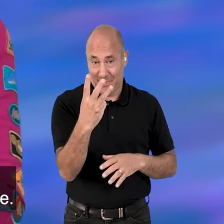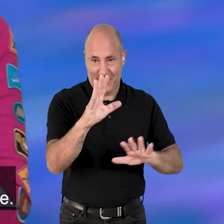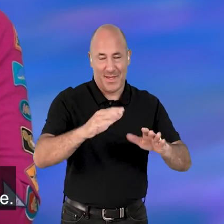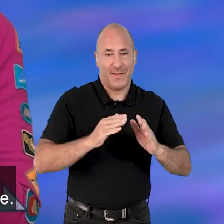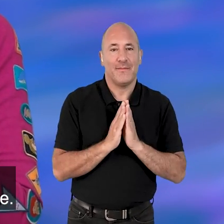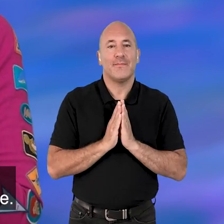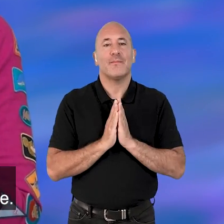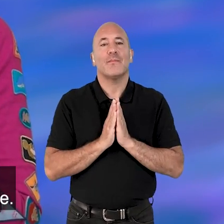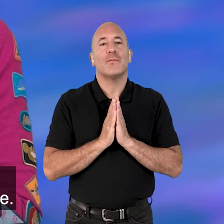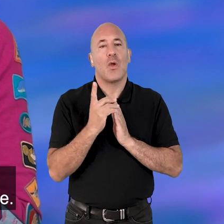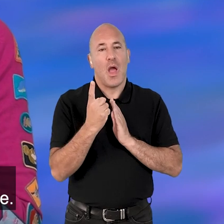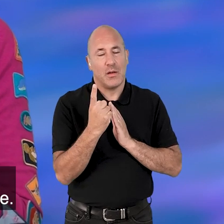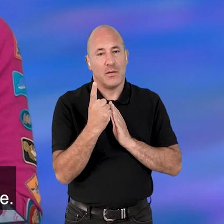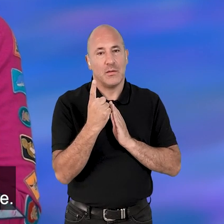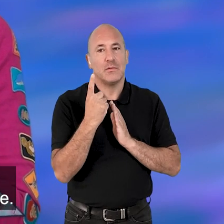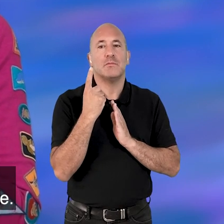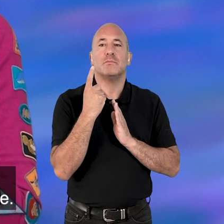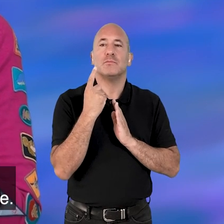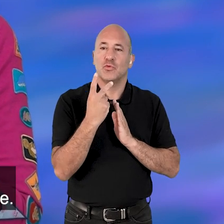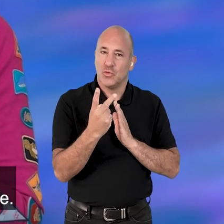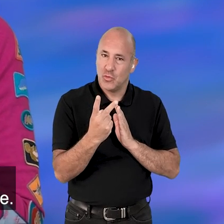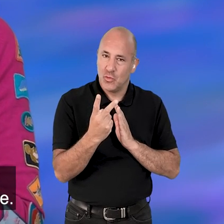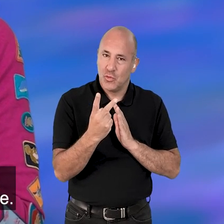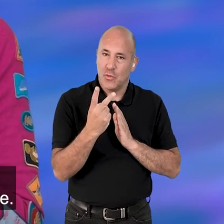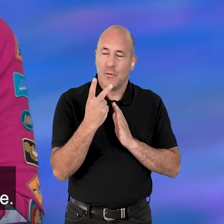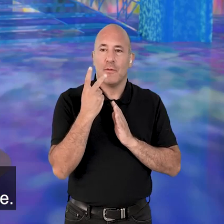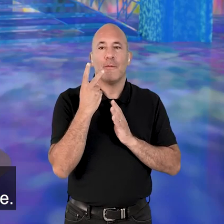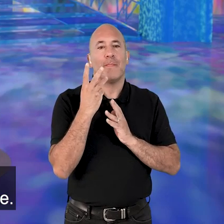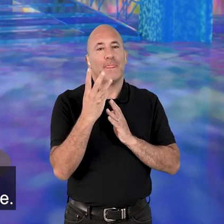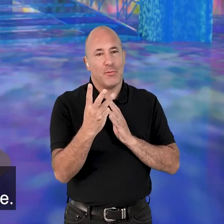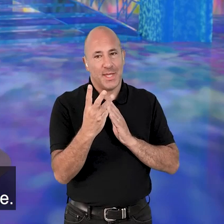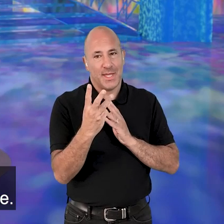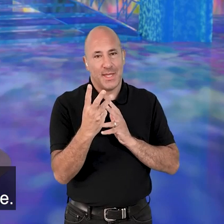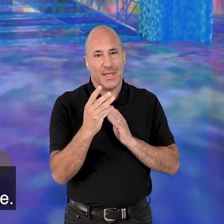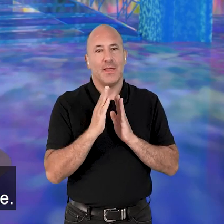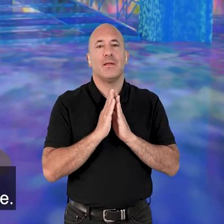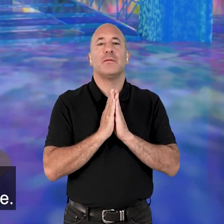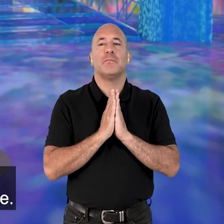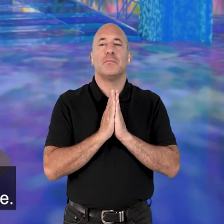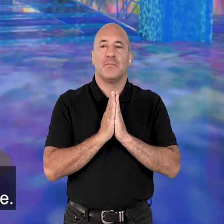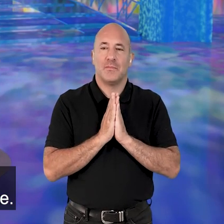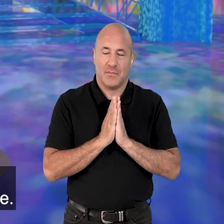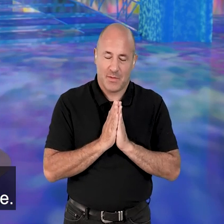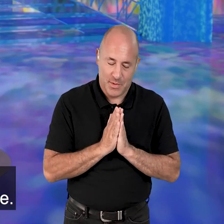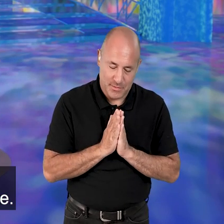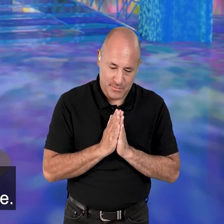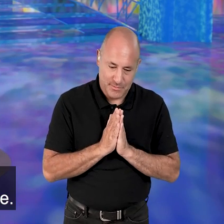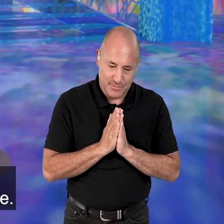After 3. 1, 2, 3.